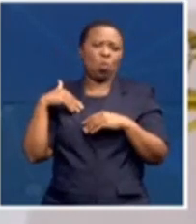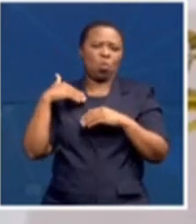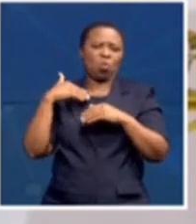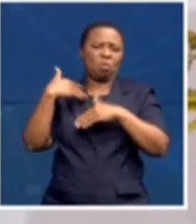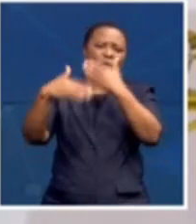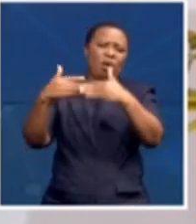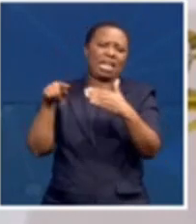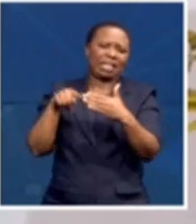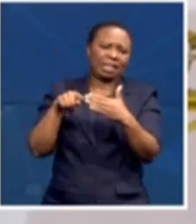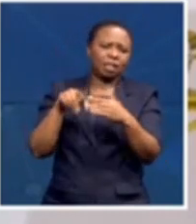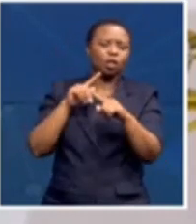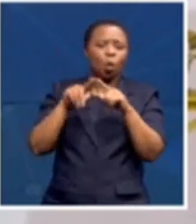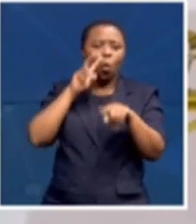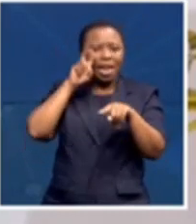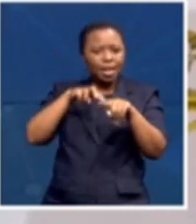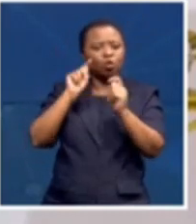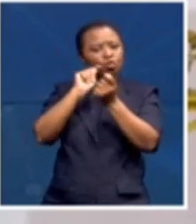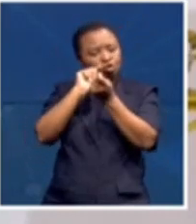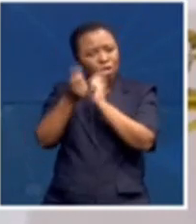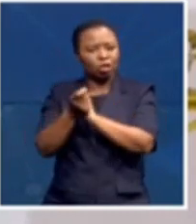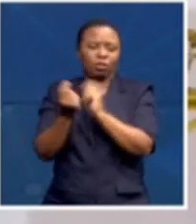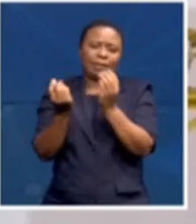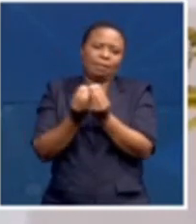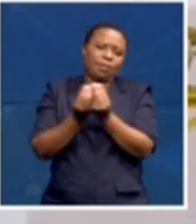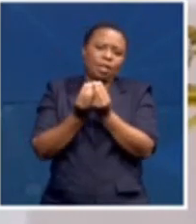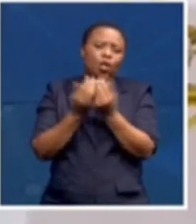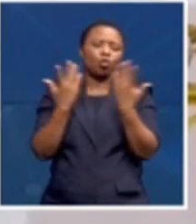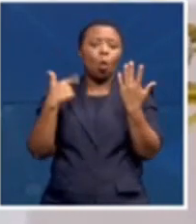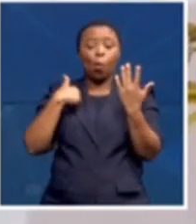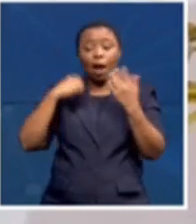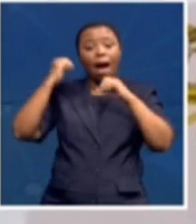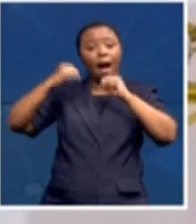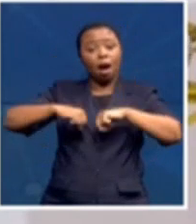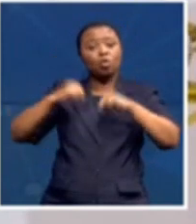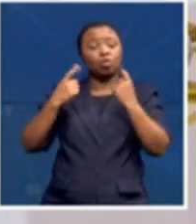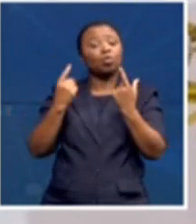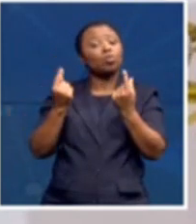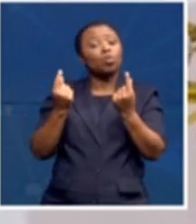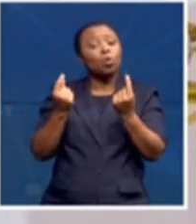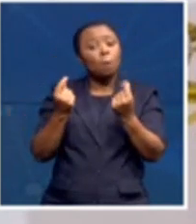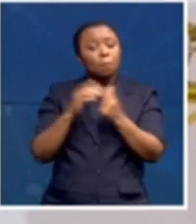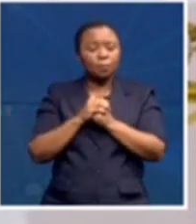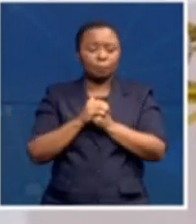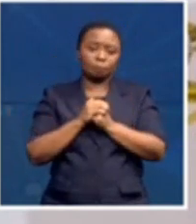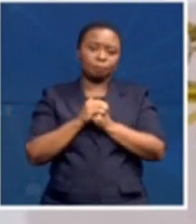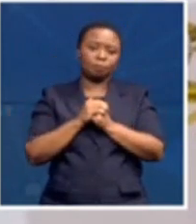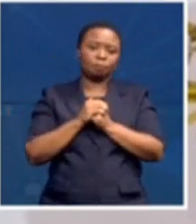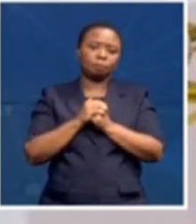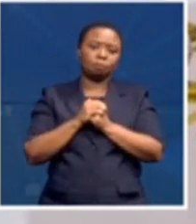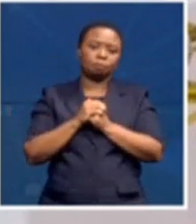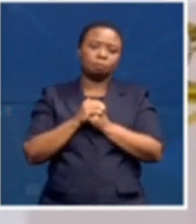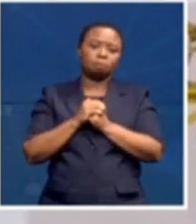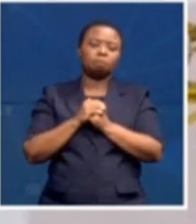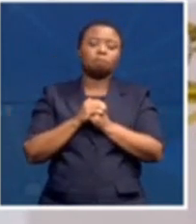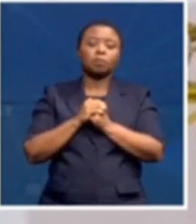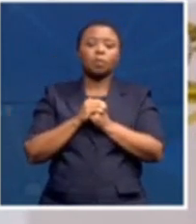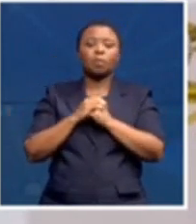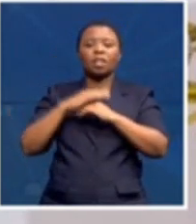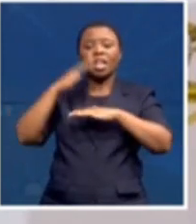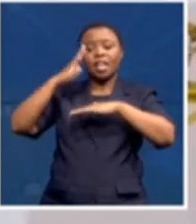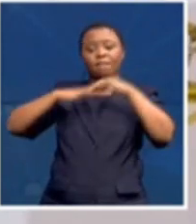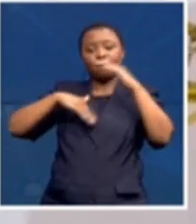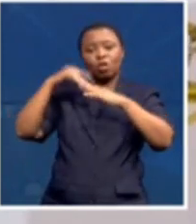was to happen was that our infrastructure section in the National Department of